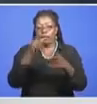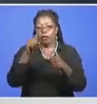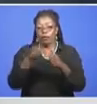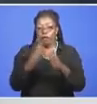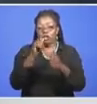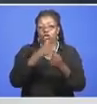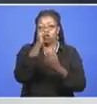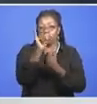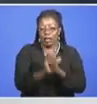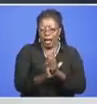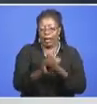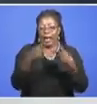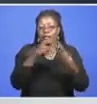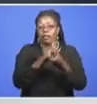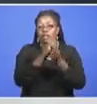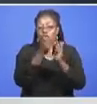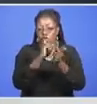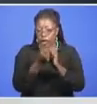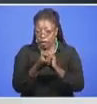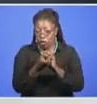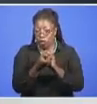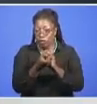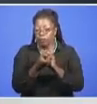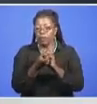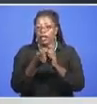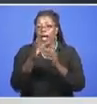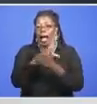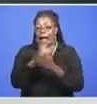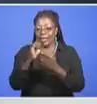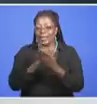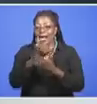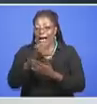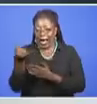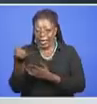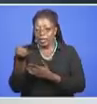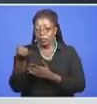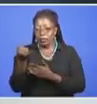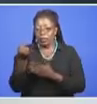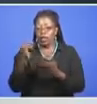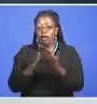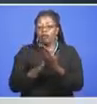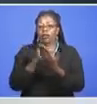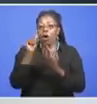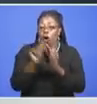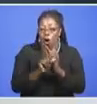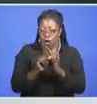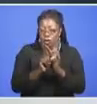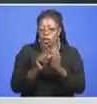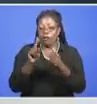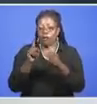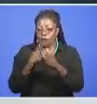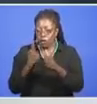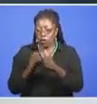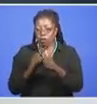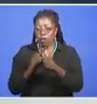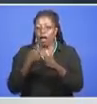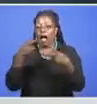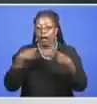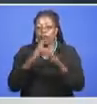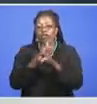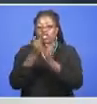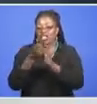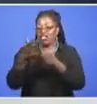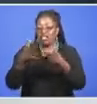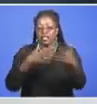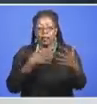been had to be adjusted, and all items come August 1st. Would need to become VAT-free, regardless of when they would have brought it in. As far as